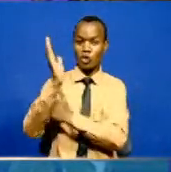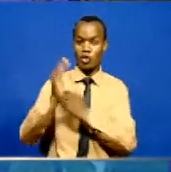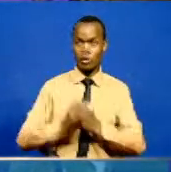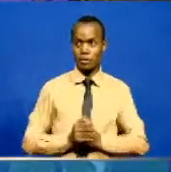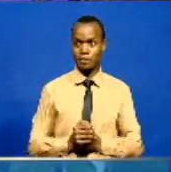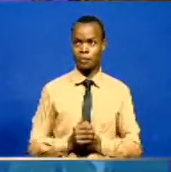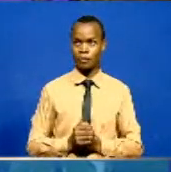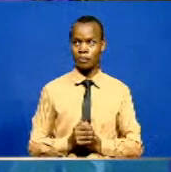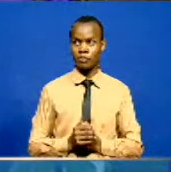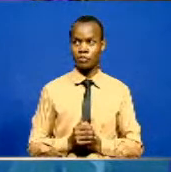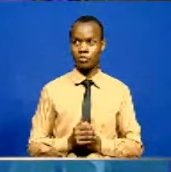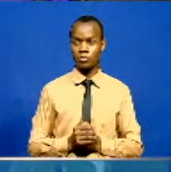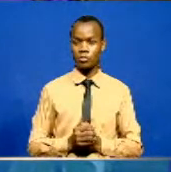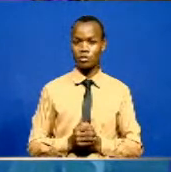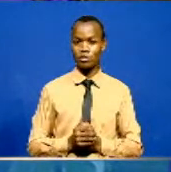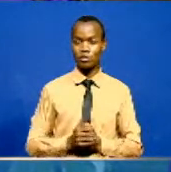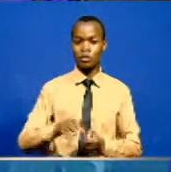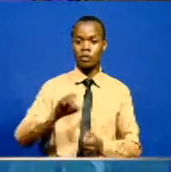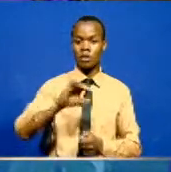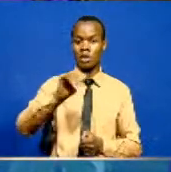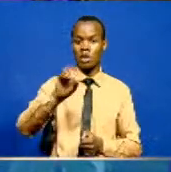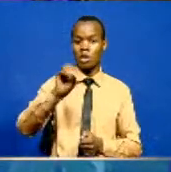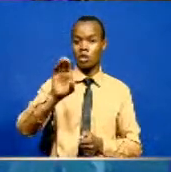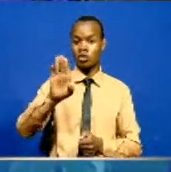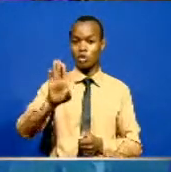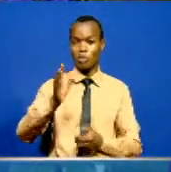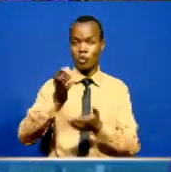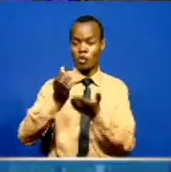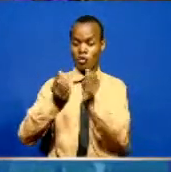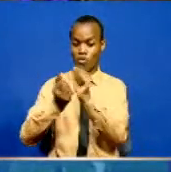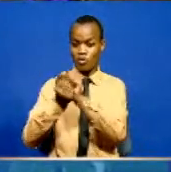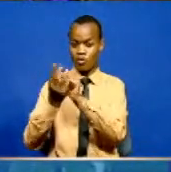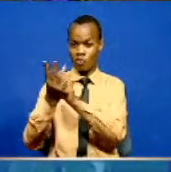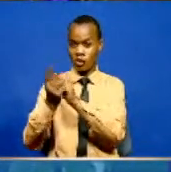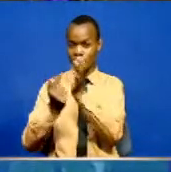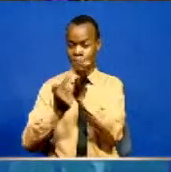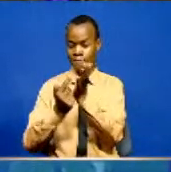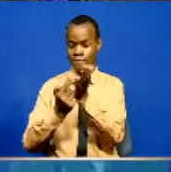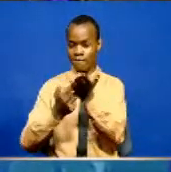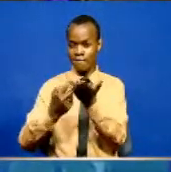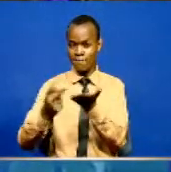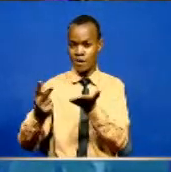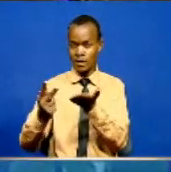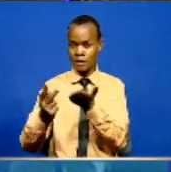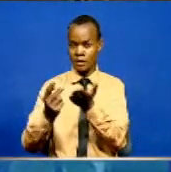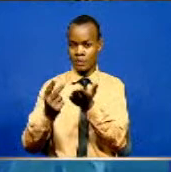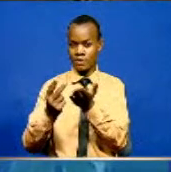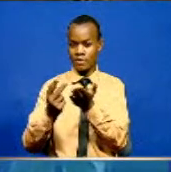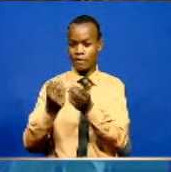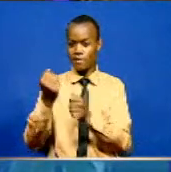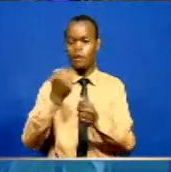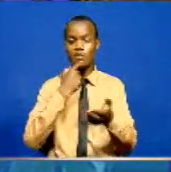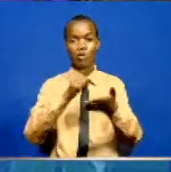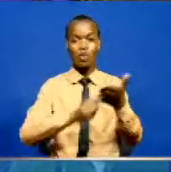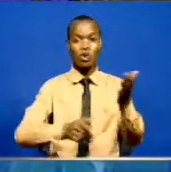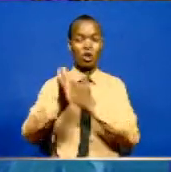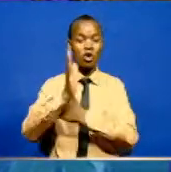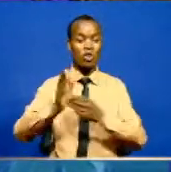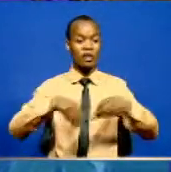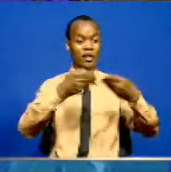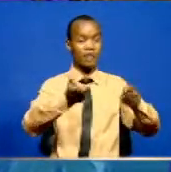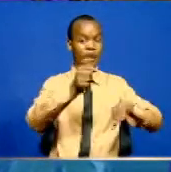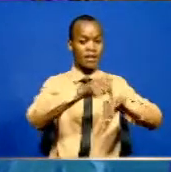Remember, Job 14:5 says, God has given each one of us days to live on earth and the limitations that we cannot